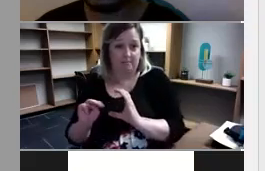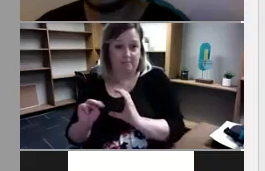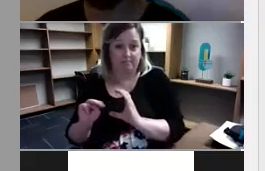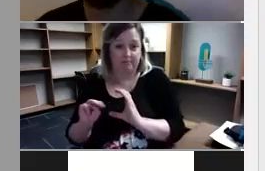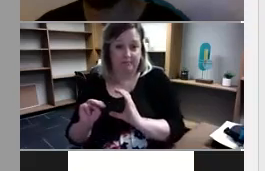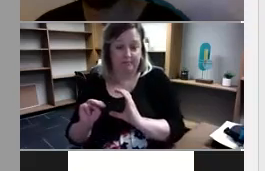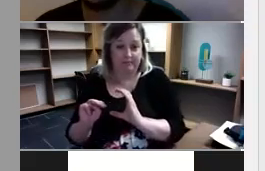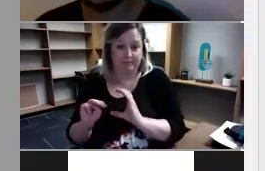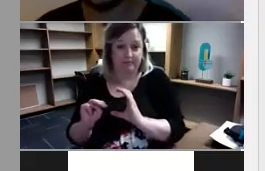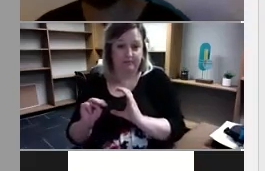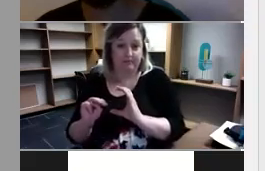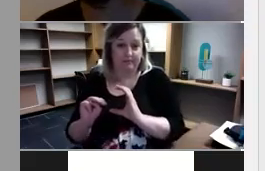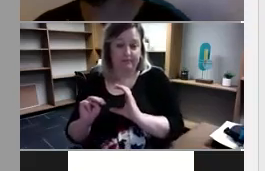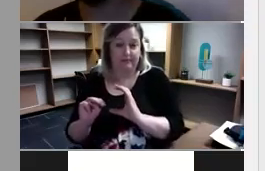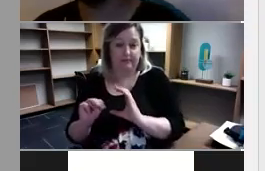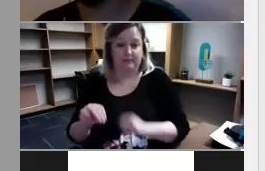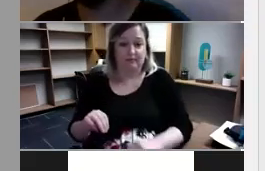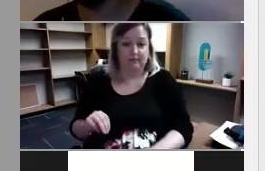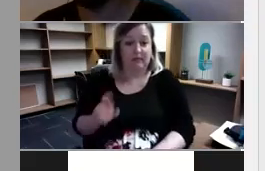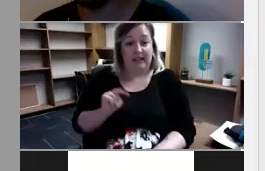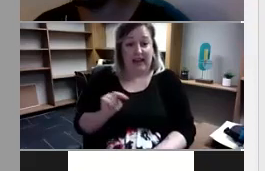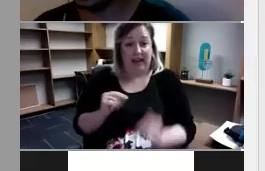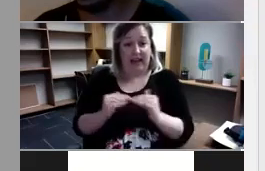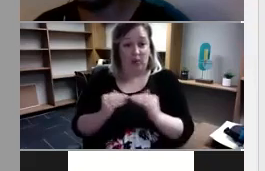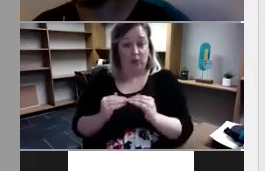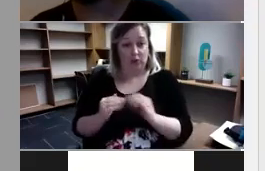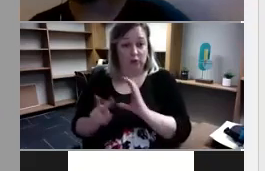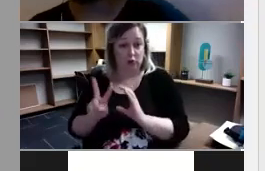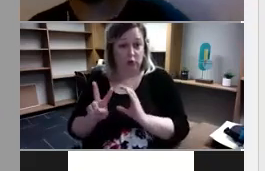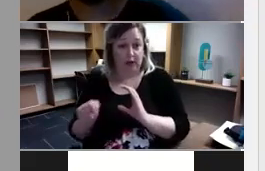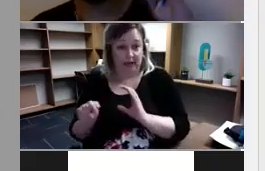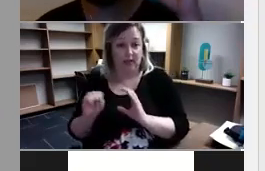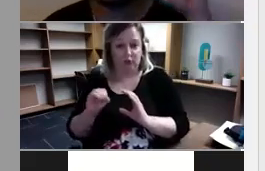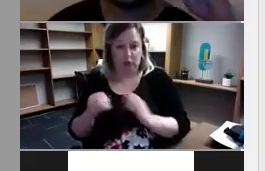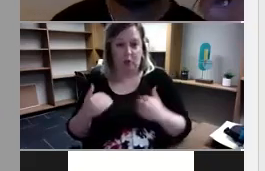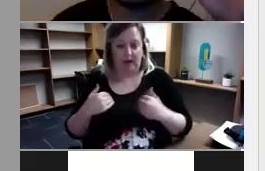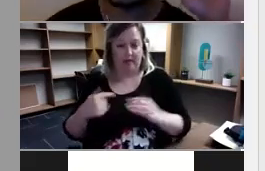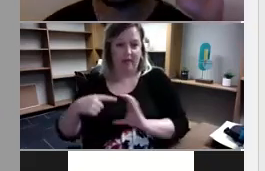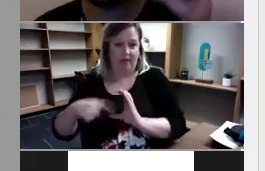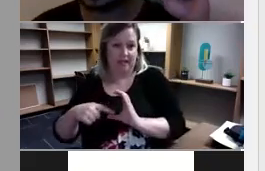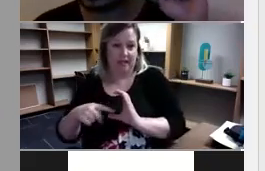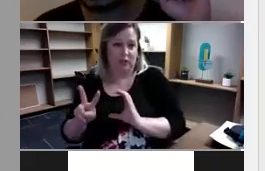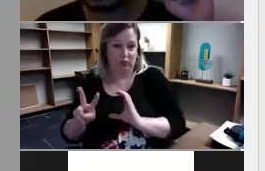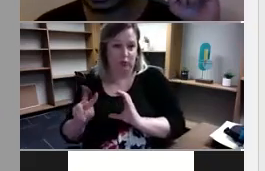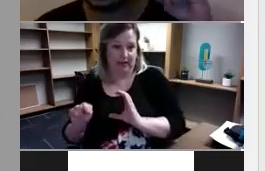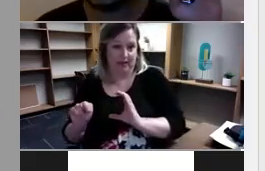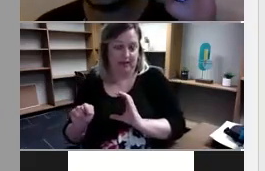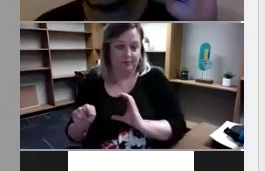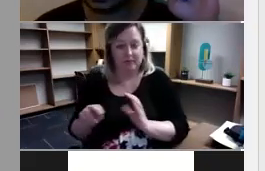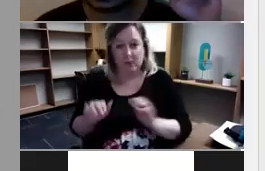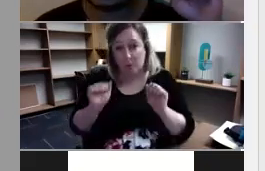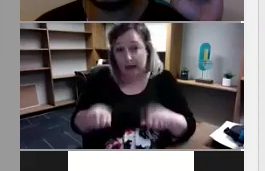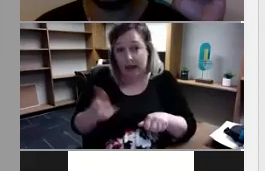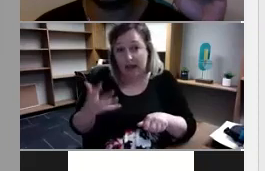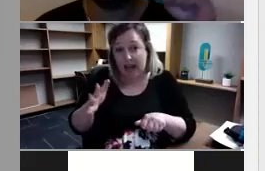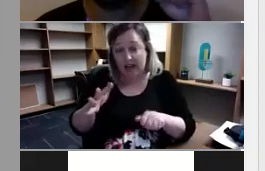n. So we have t of n equals to theta of 2 to the power of n. So we can sort of simplify our